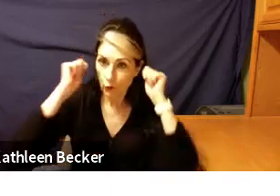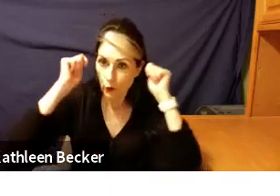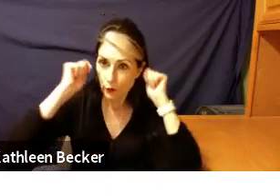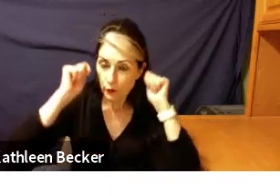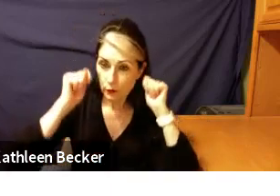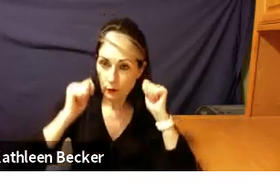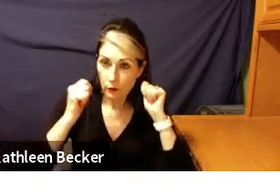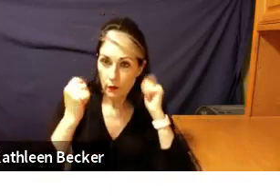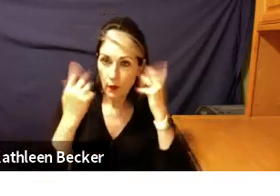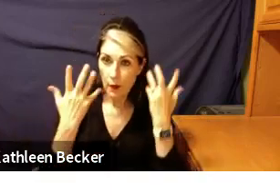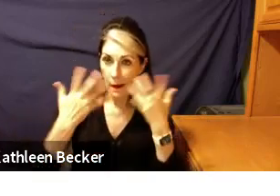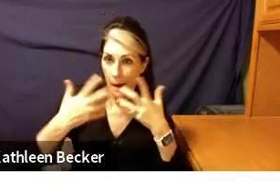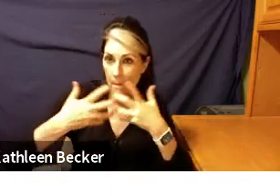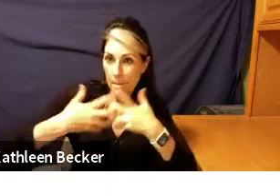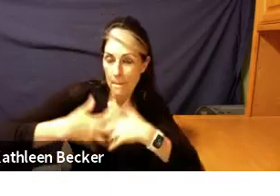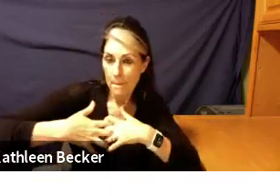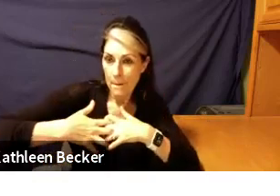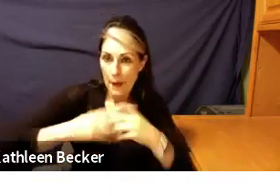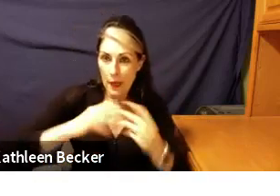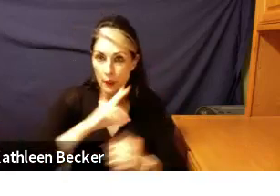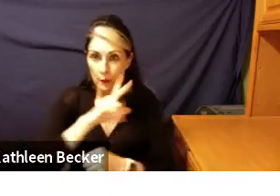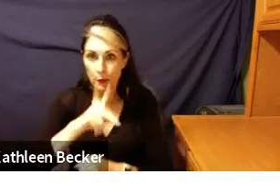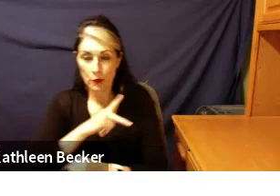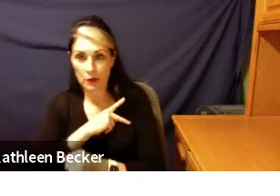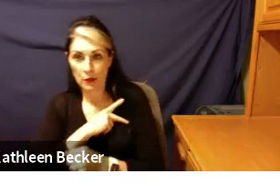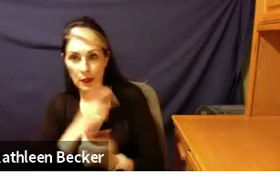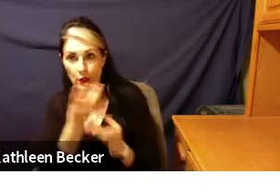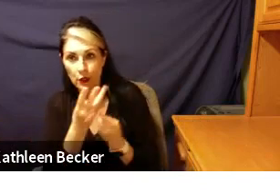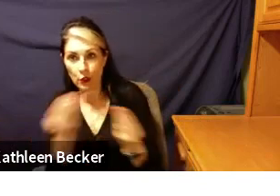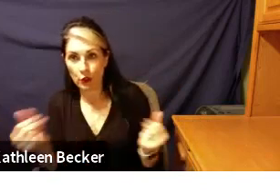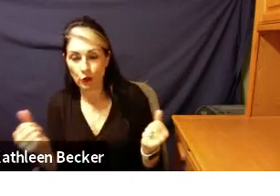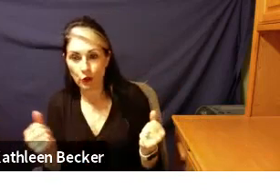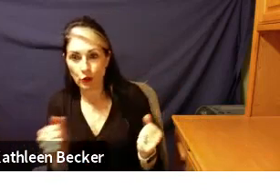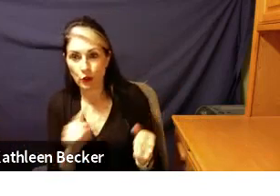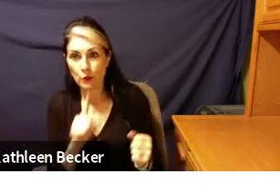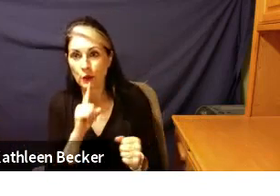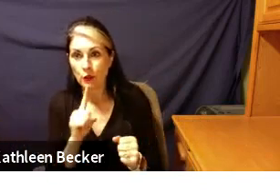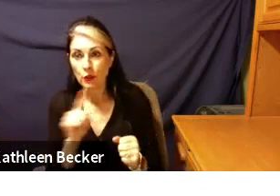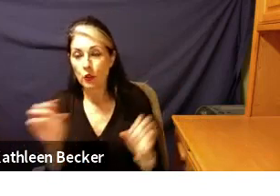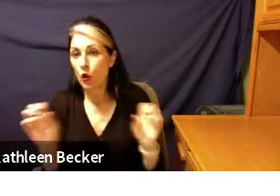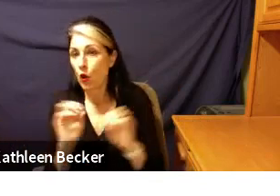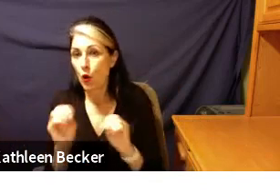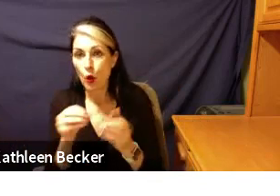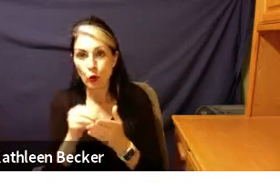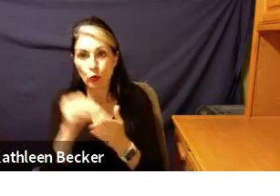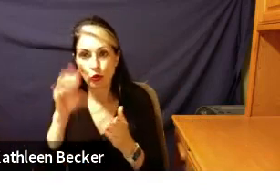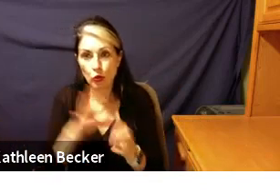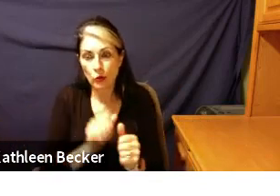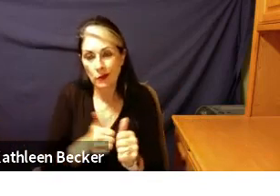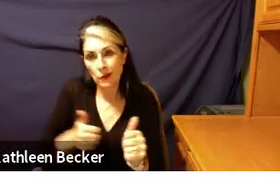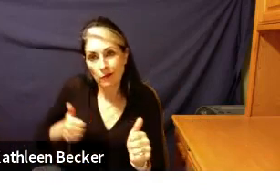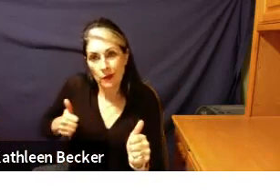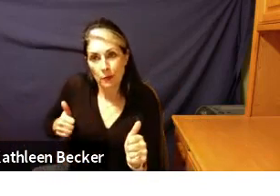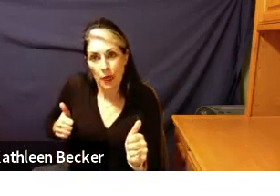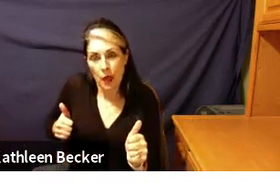tailored instruction, and personalized solutions to ensure that no student is left behind.